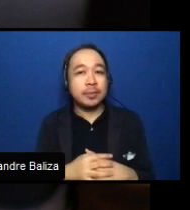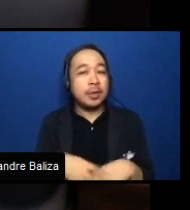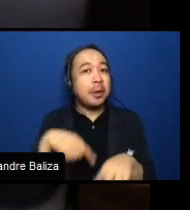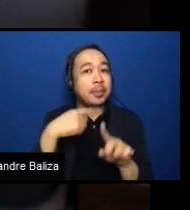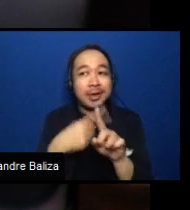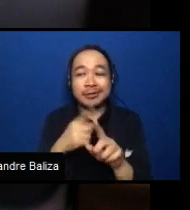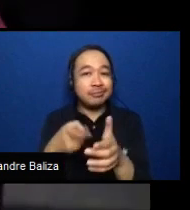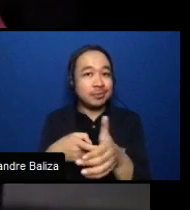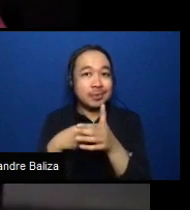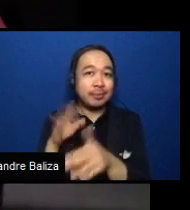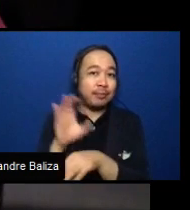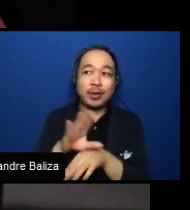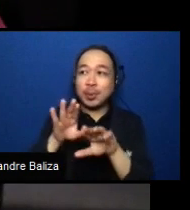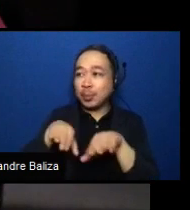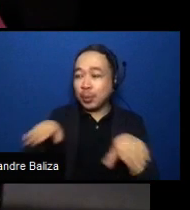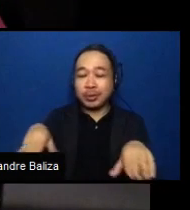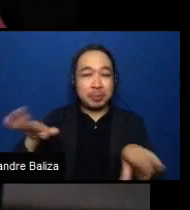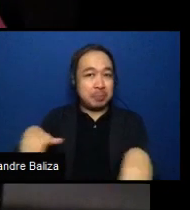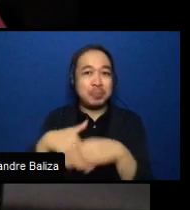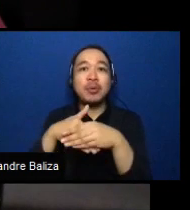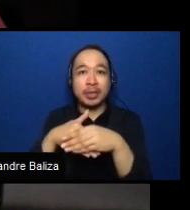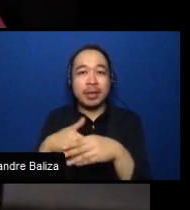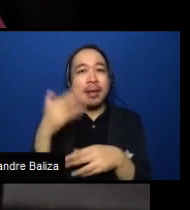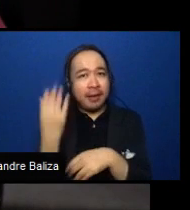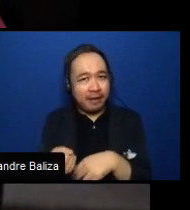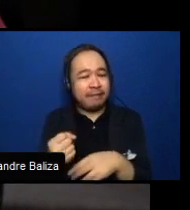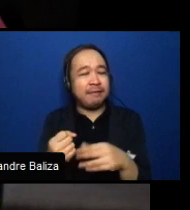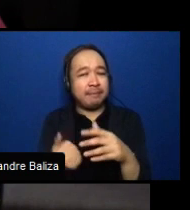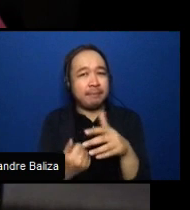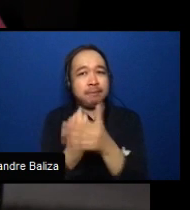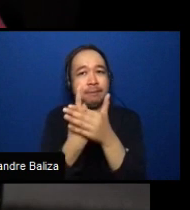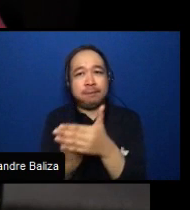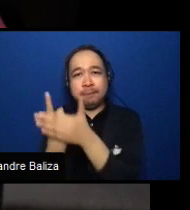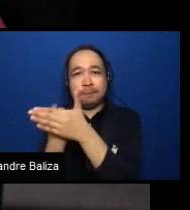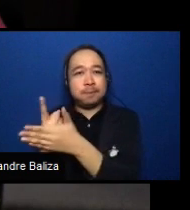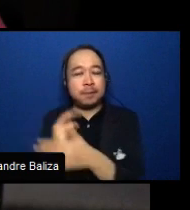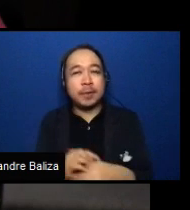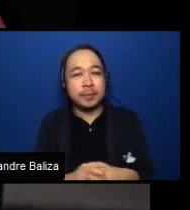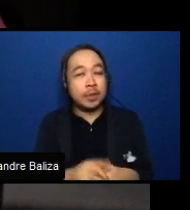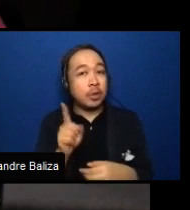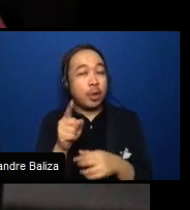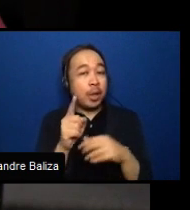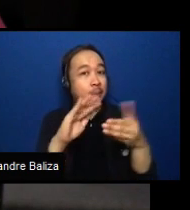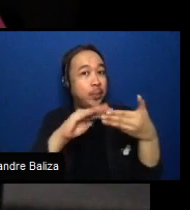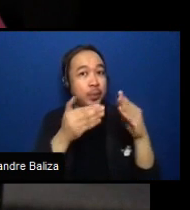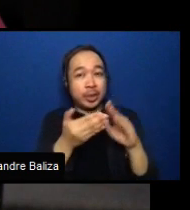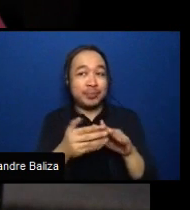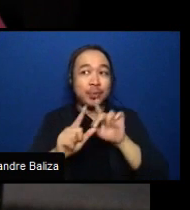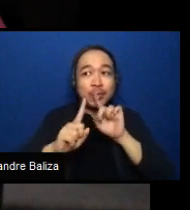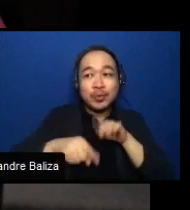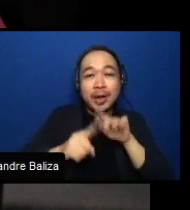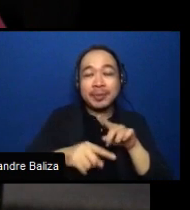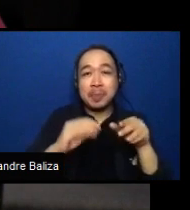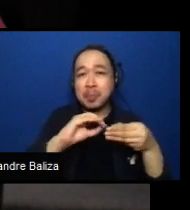is projected. Honorable Chair, a resilient society is one that not just tries to respond to crisis by